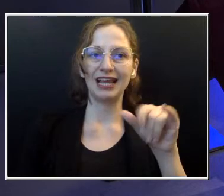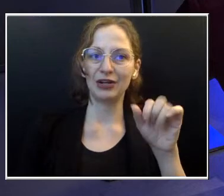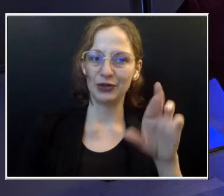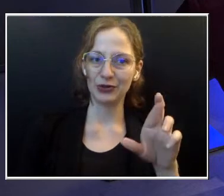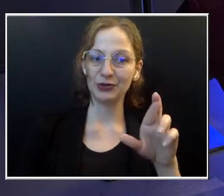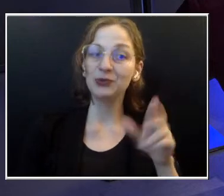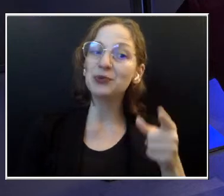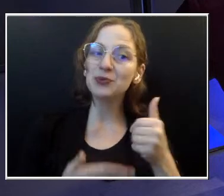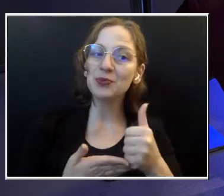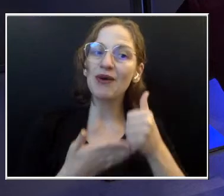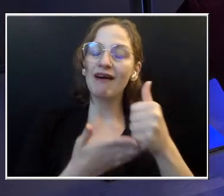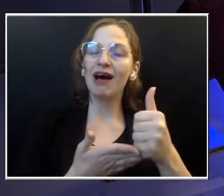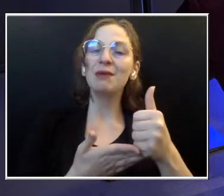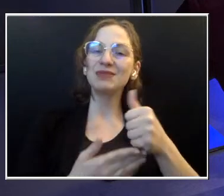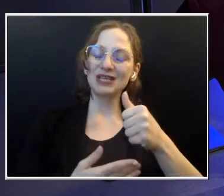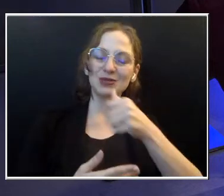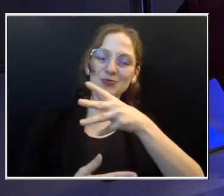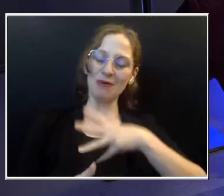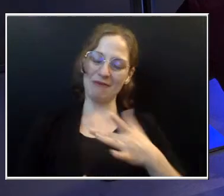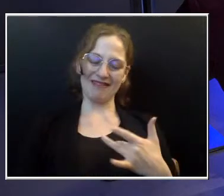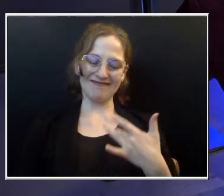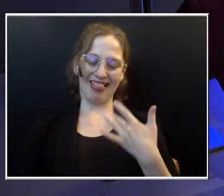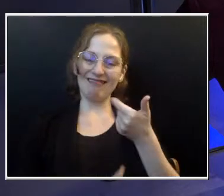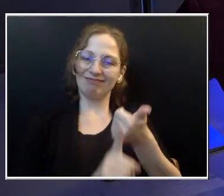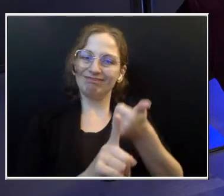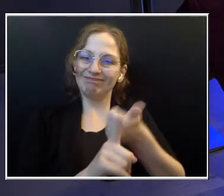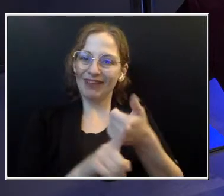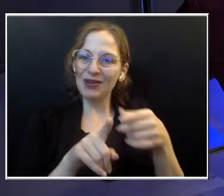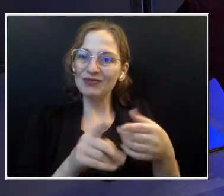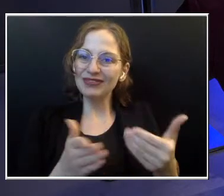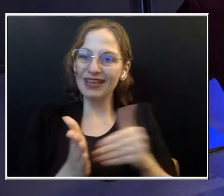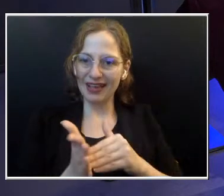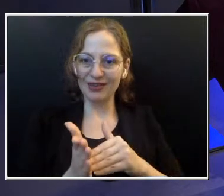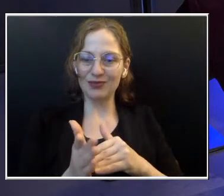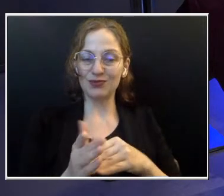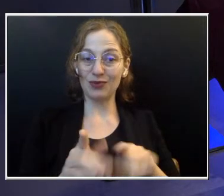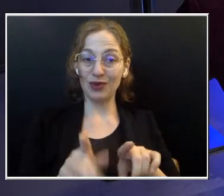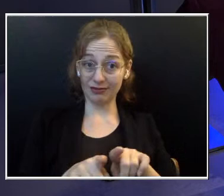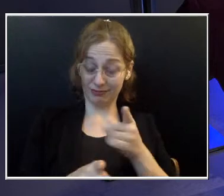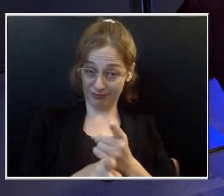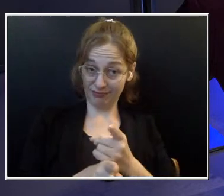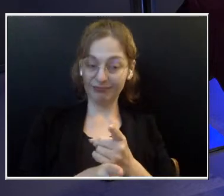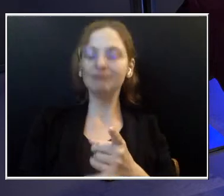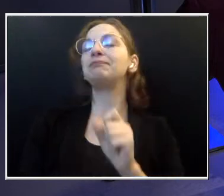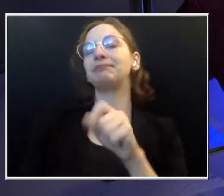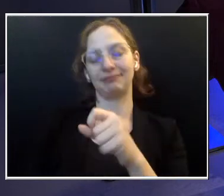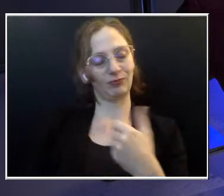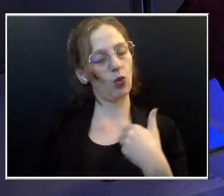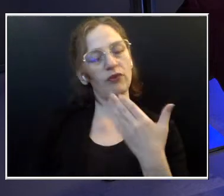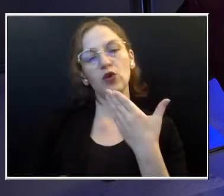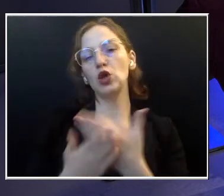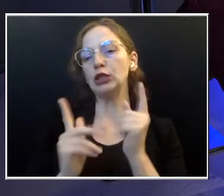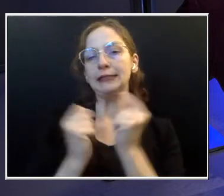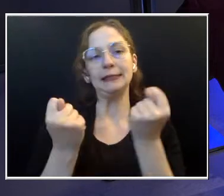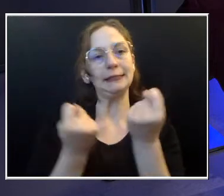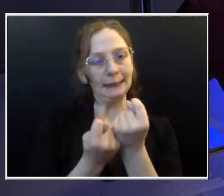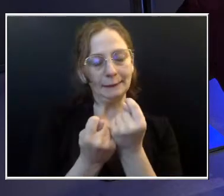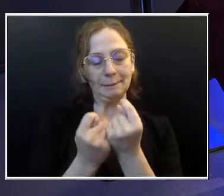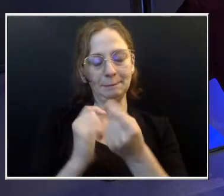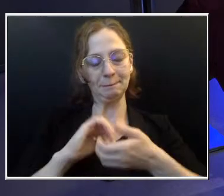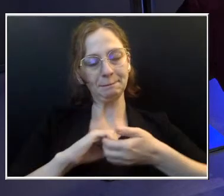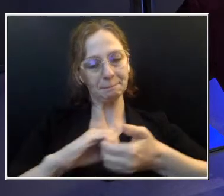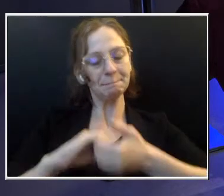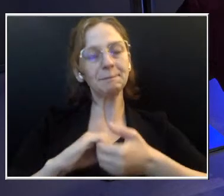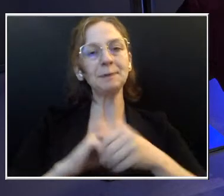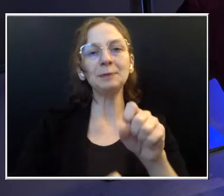right? Yeah, we've got a team that really works well together, and I think we're able to do some really nice things.